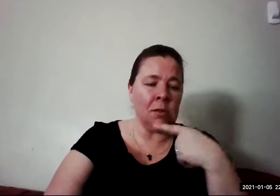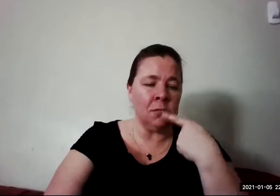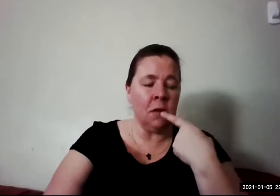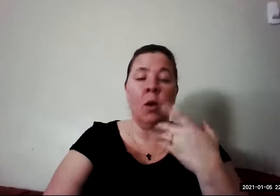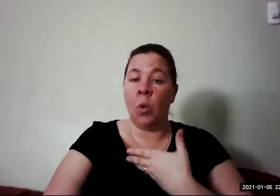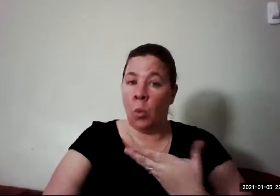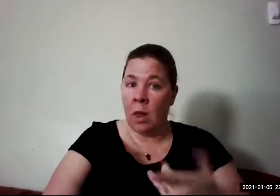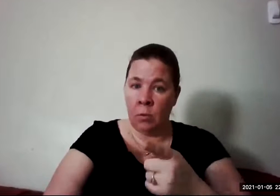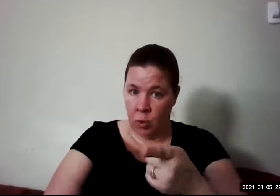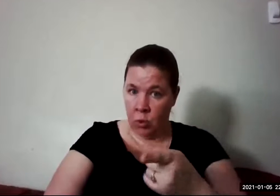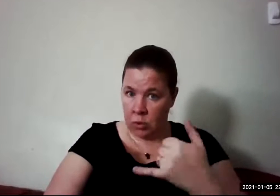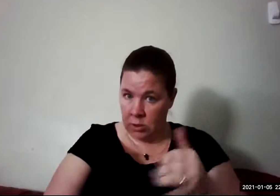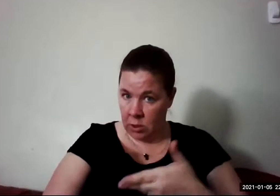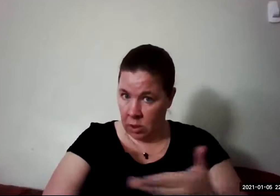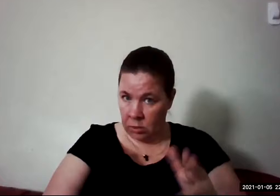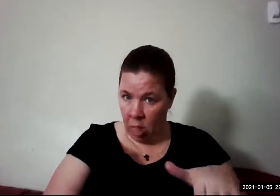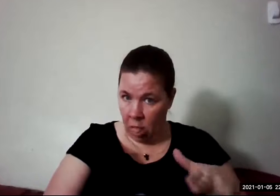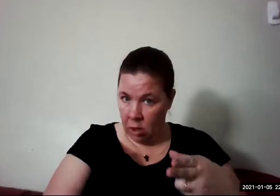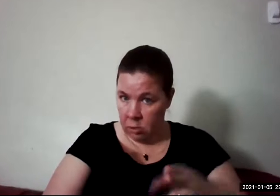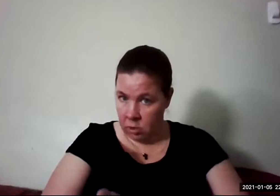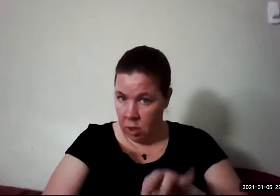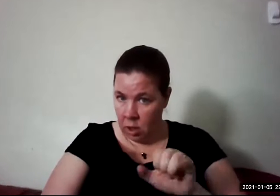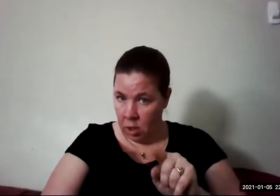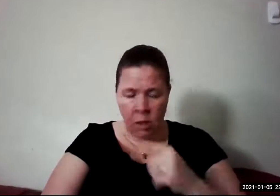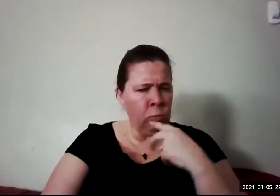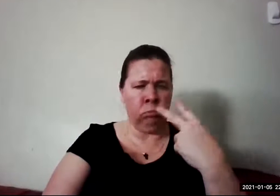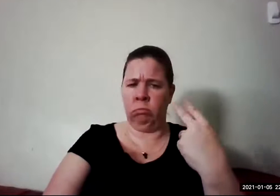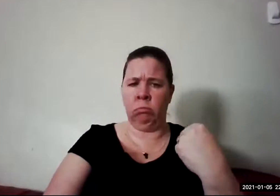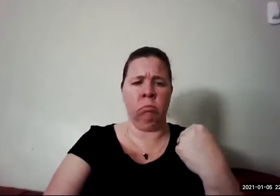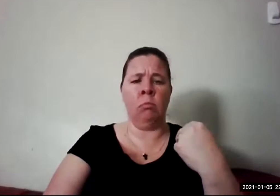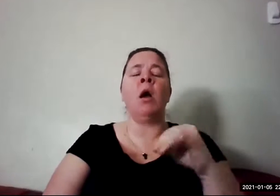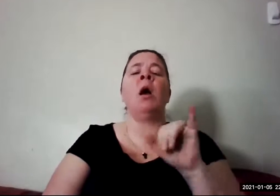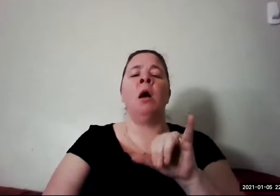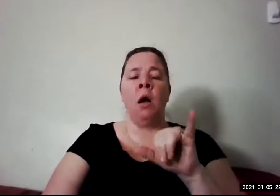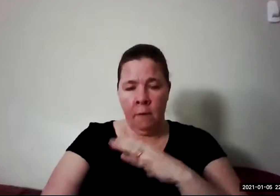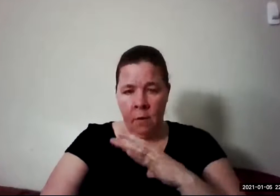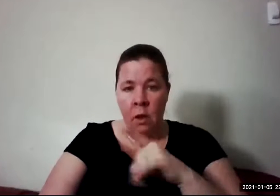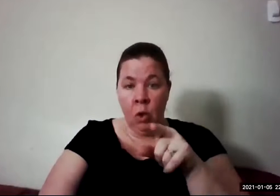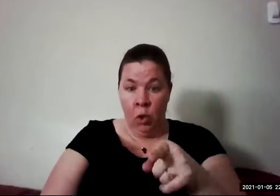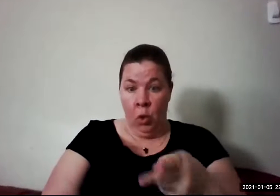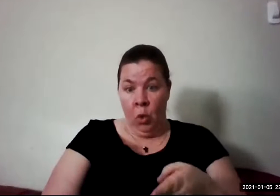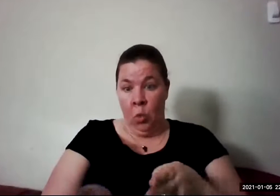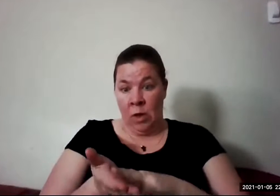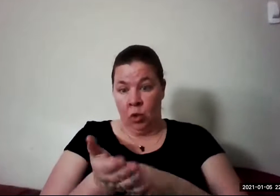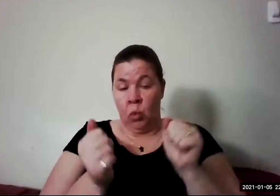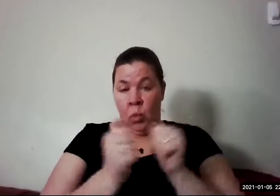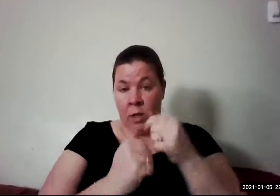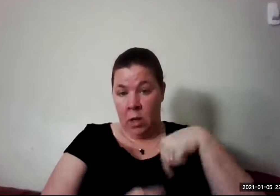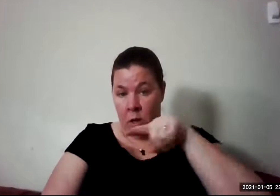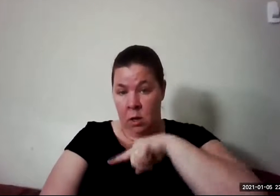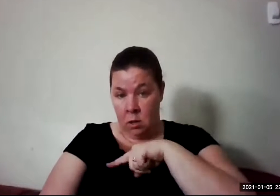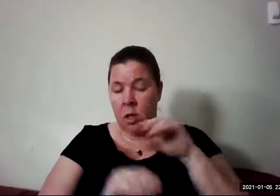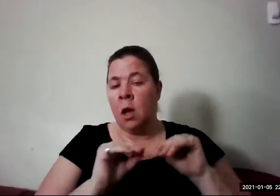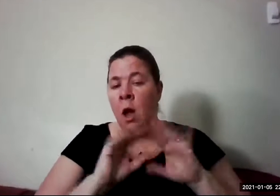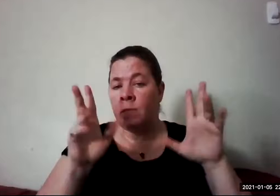Obviously you're still a guest, you have not signed yet? You're not No. registered? Okay. Once you register, you obviously the